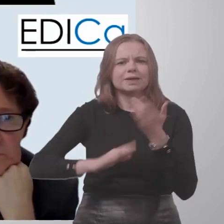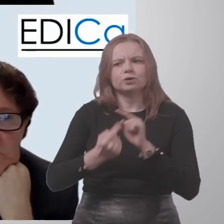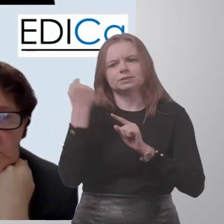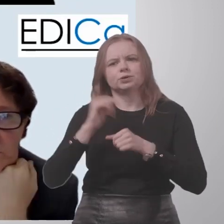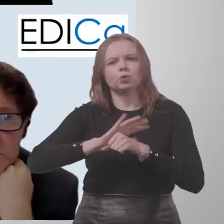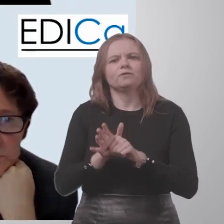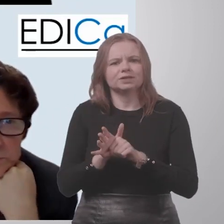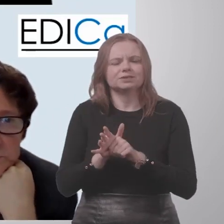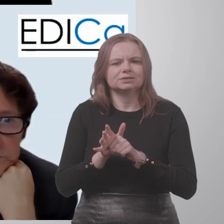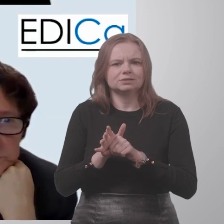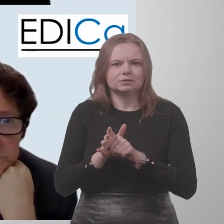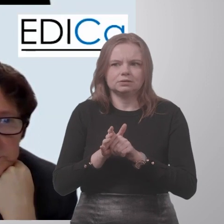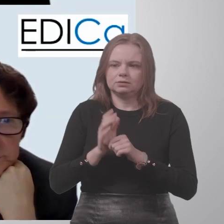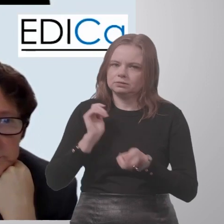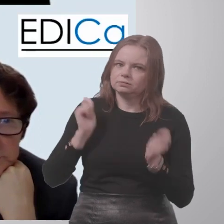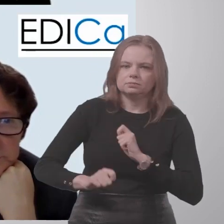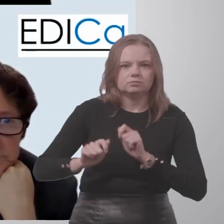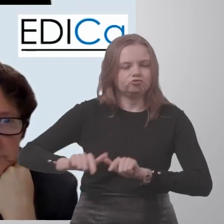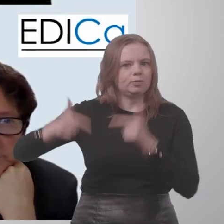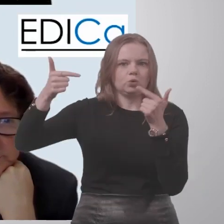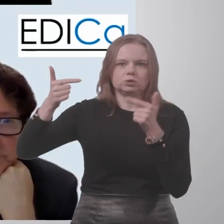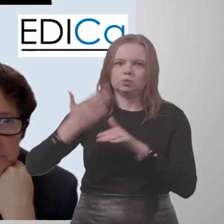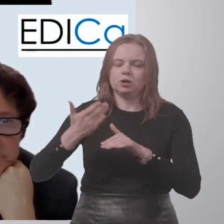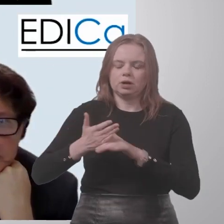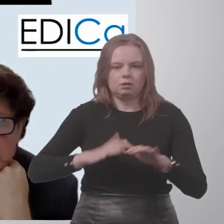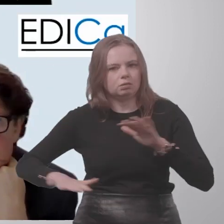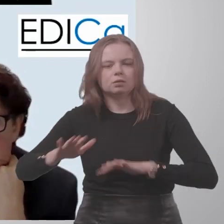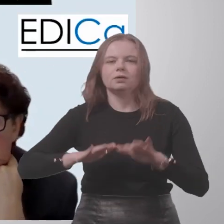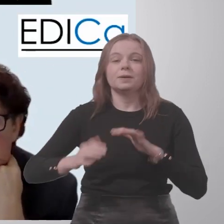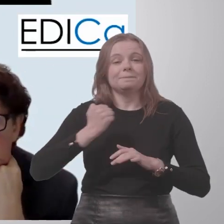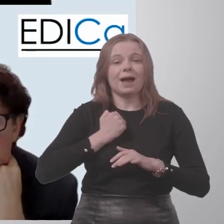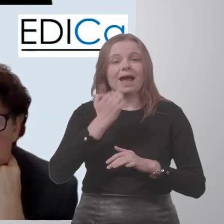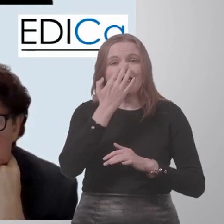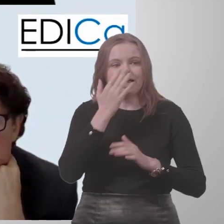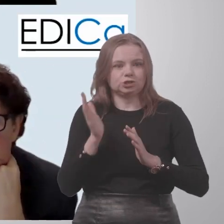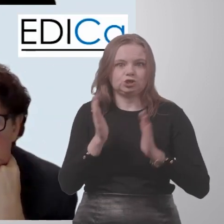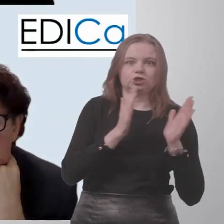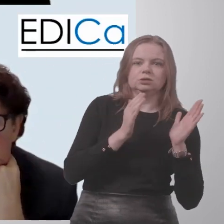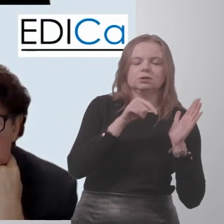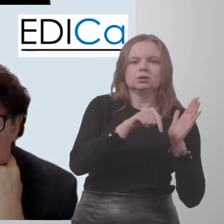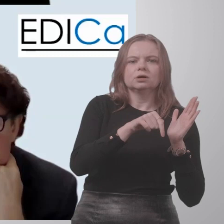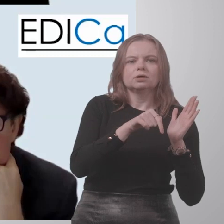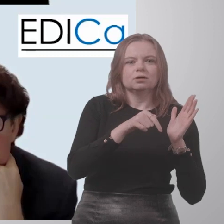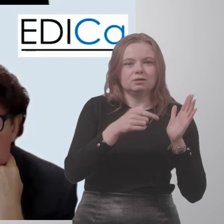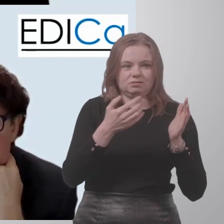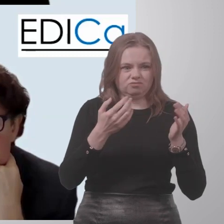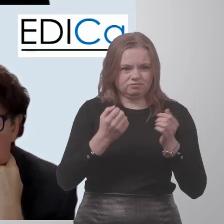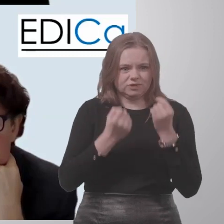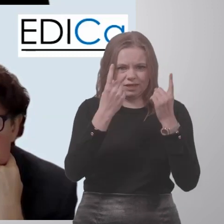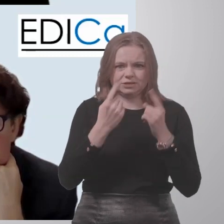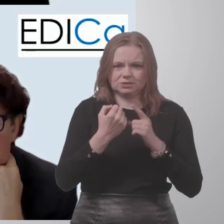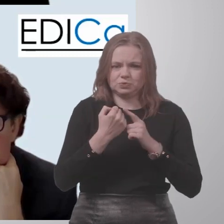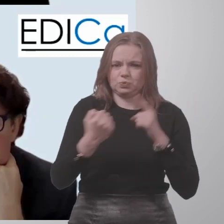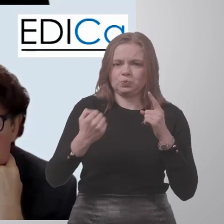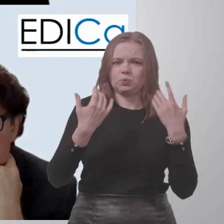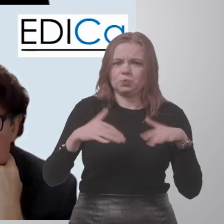did for people of my age demographic or thereabouts was light up to the fact that folks from a much younger age demographic engage with the